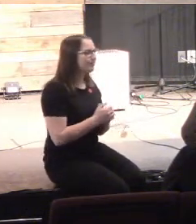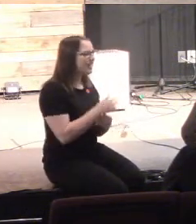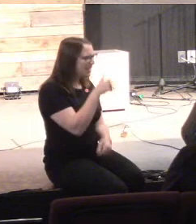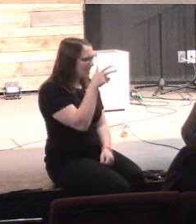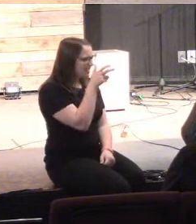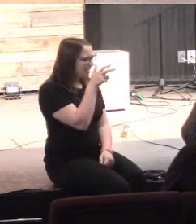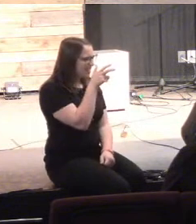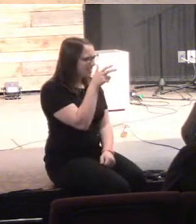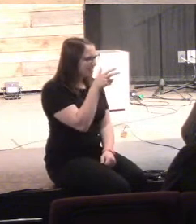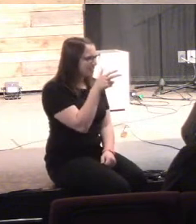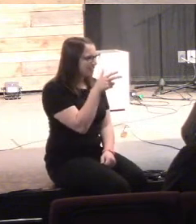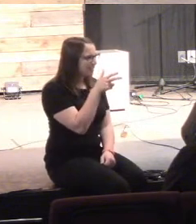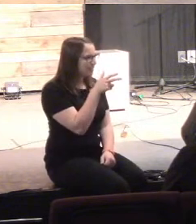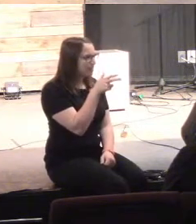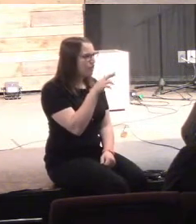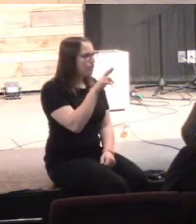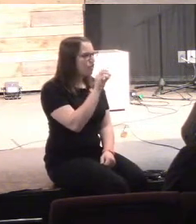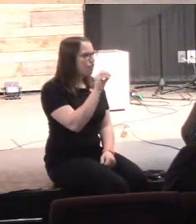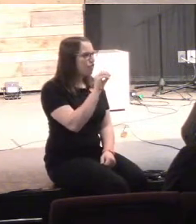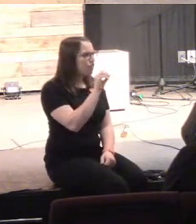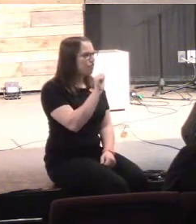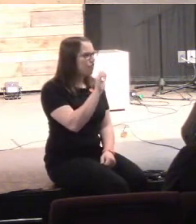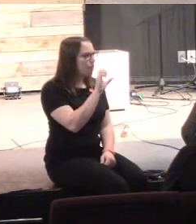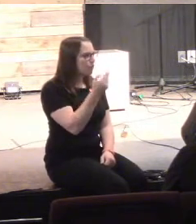Insects, roaches,